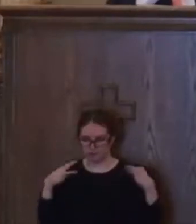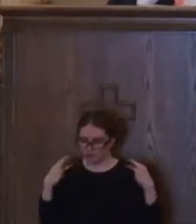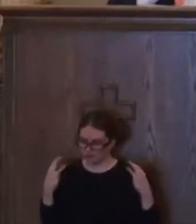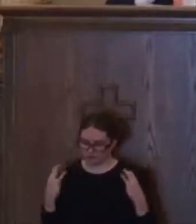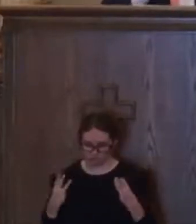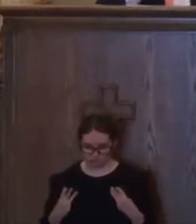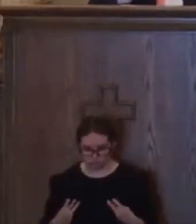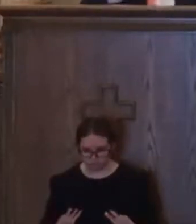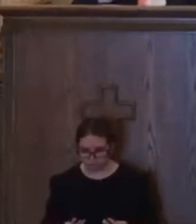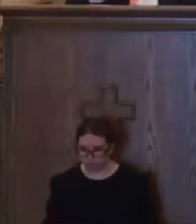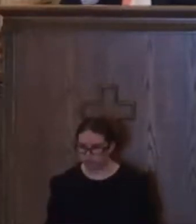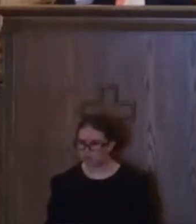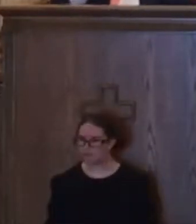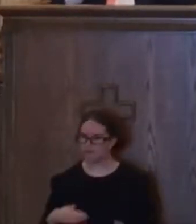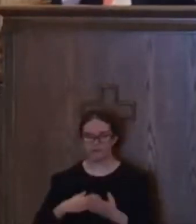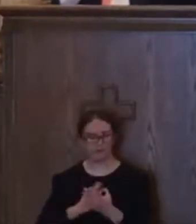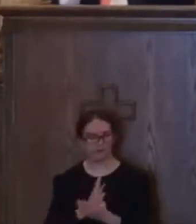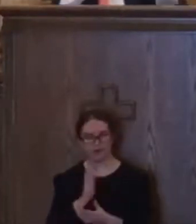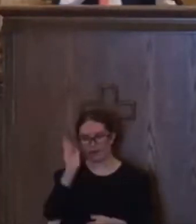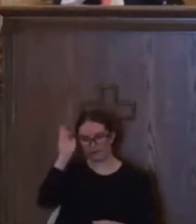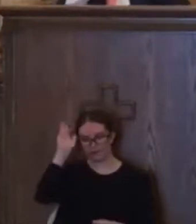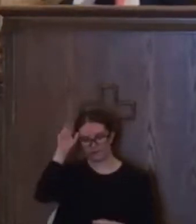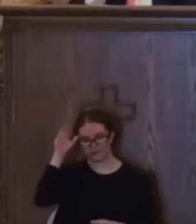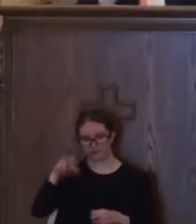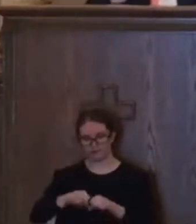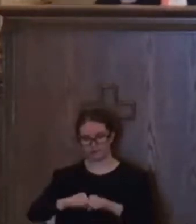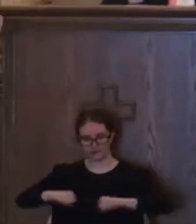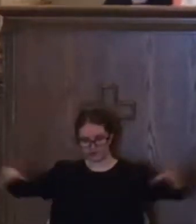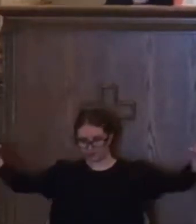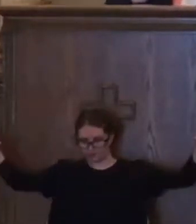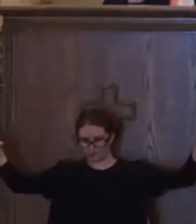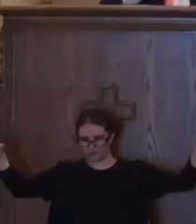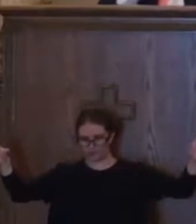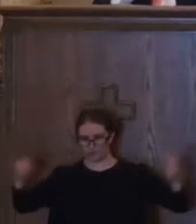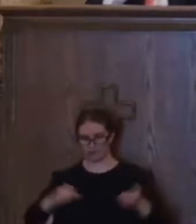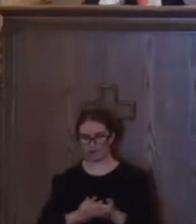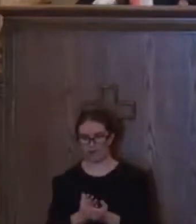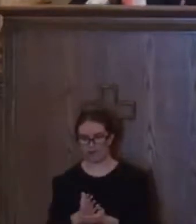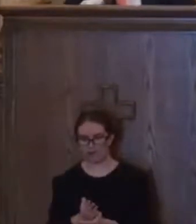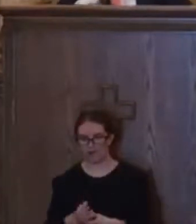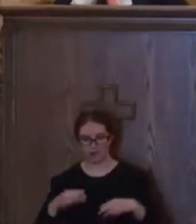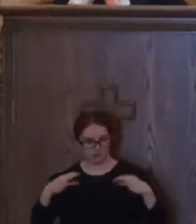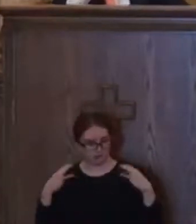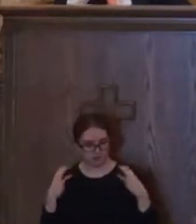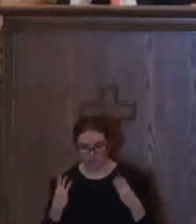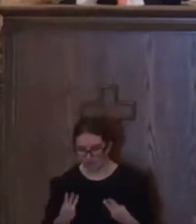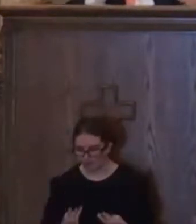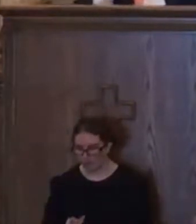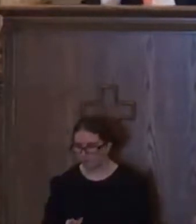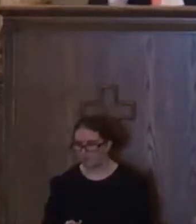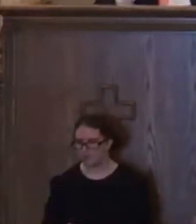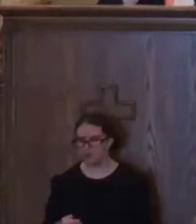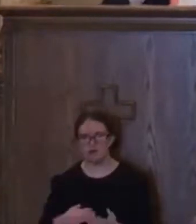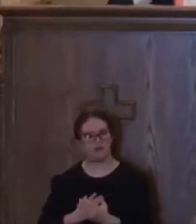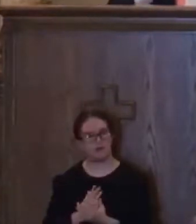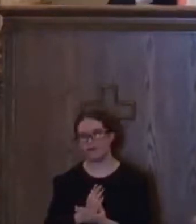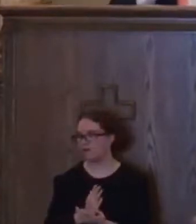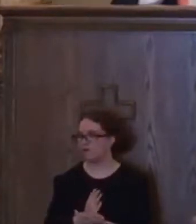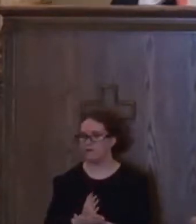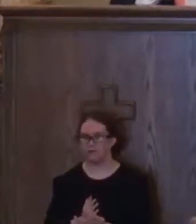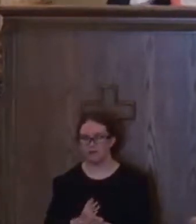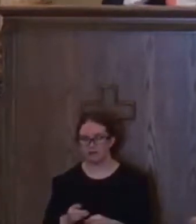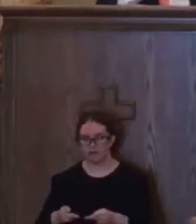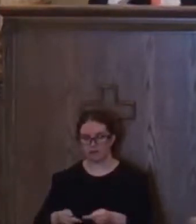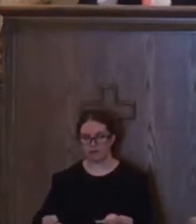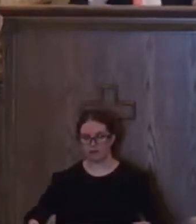down. We don't need to let the devil tear us up. We don't need him to let him get us tired. We don't need to let him get us in